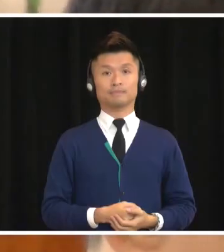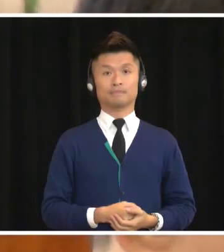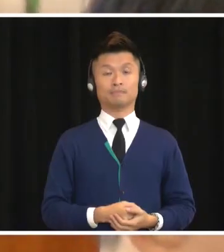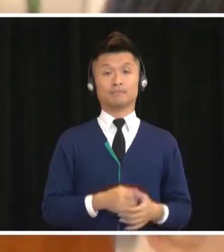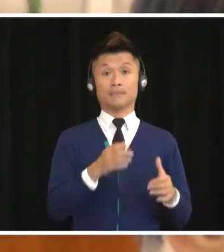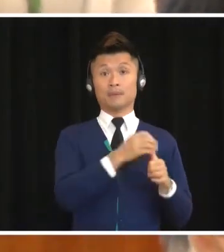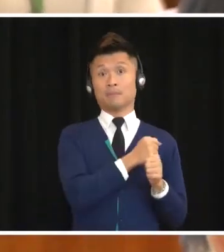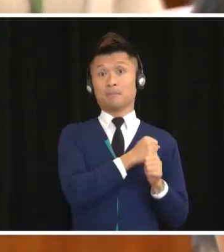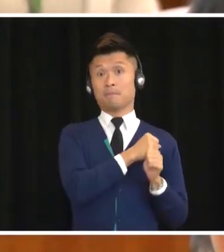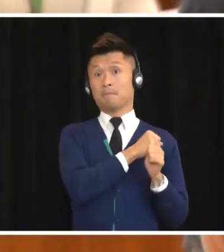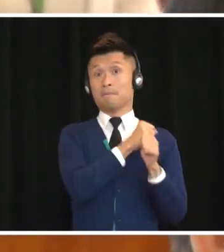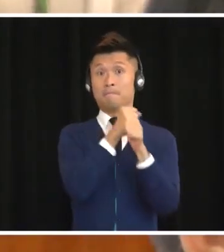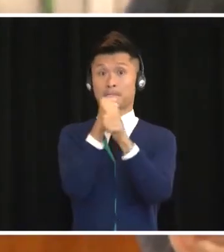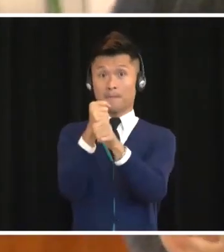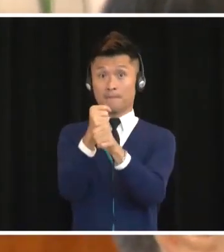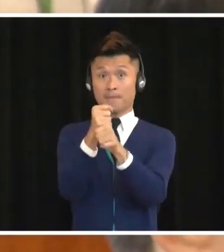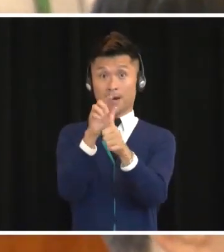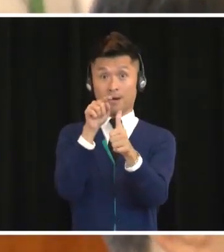unless